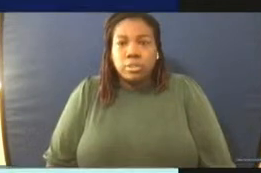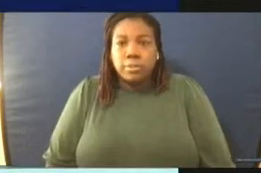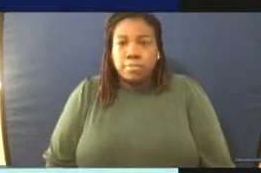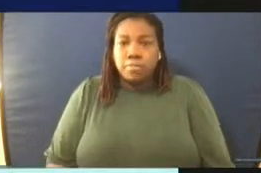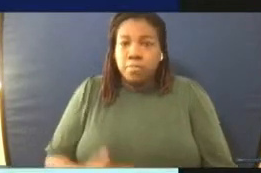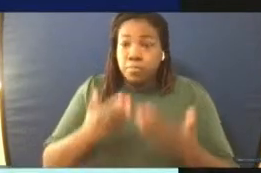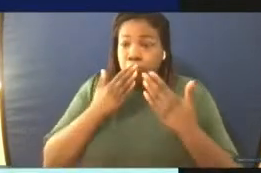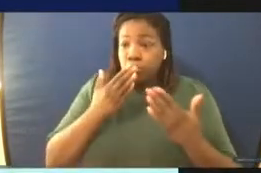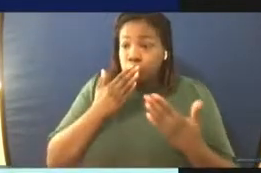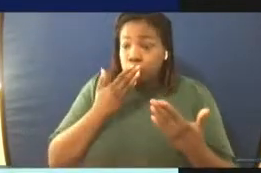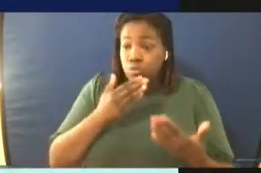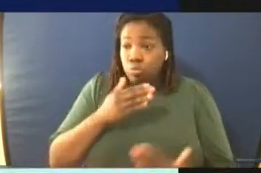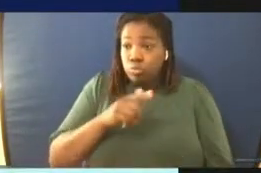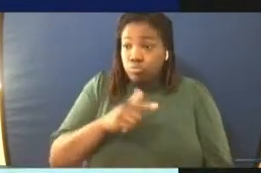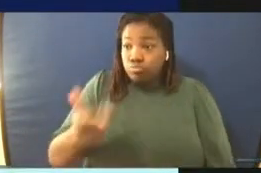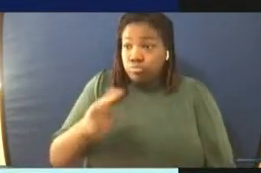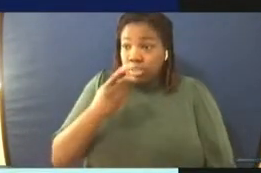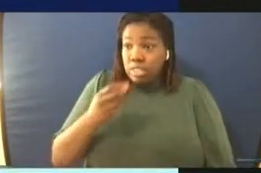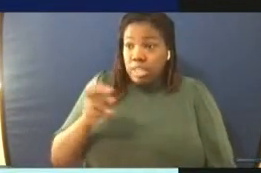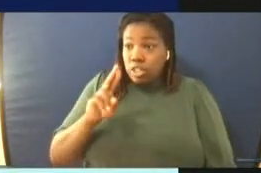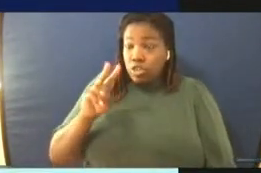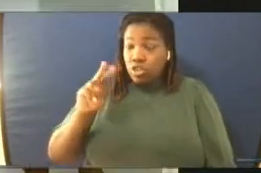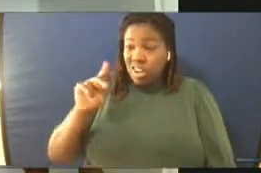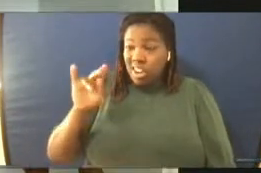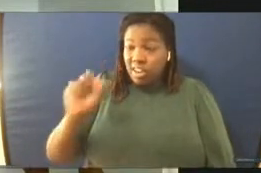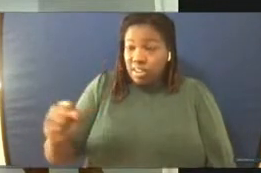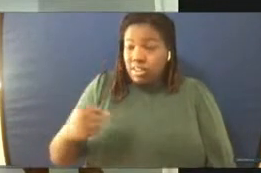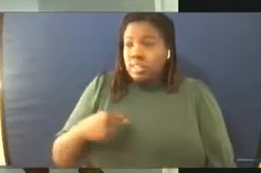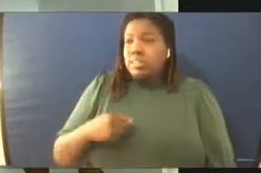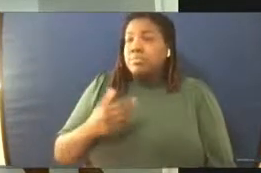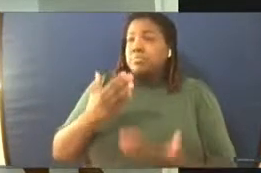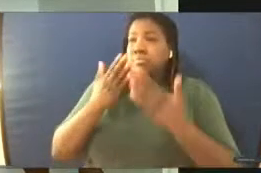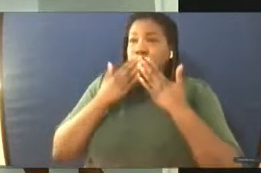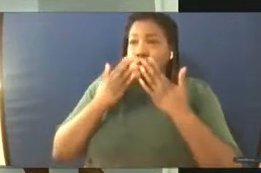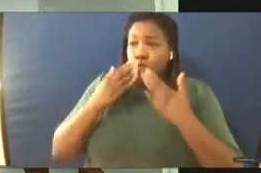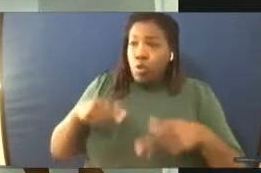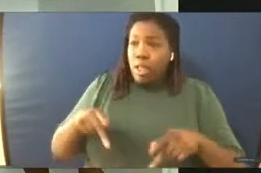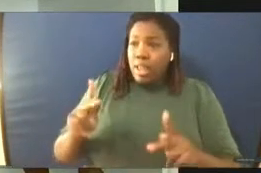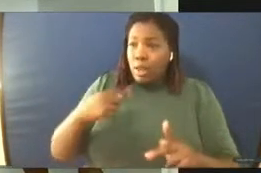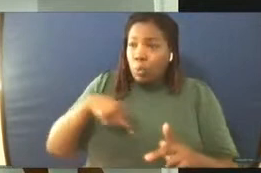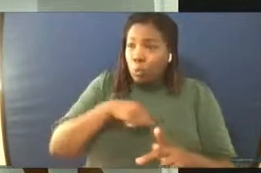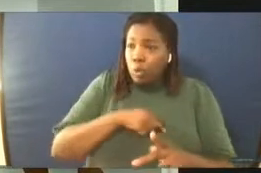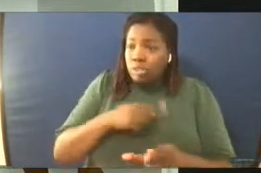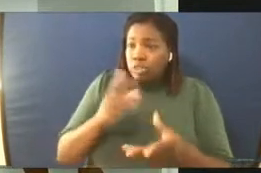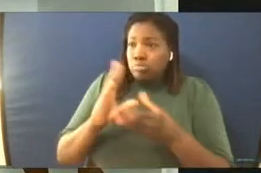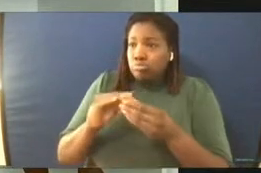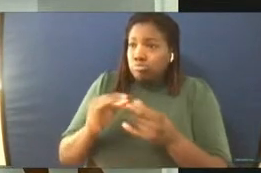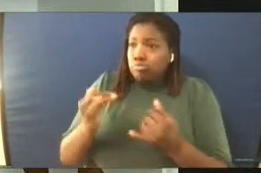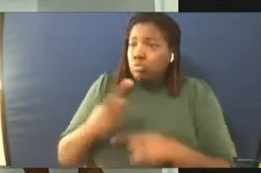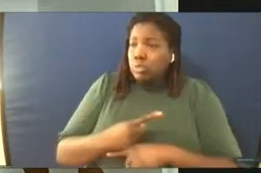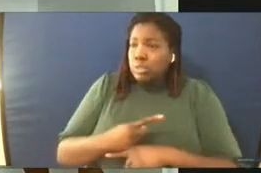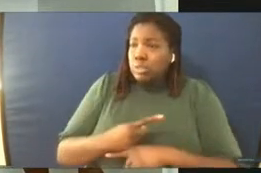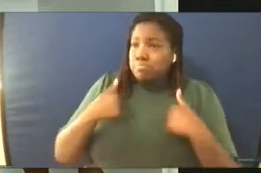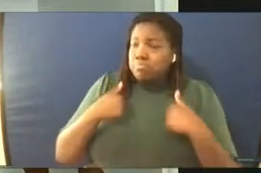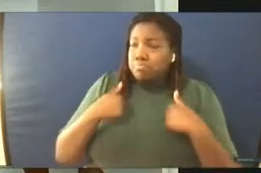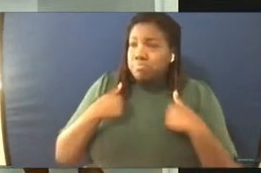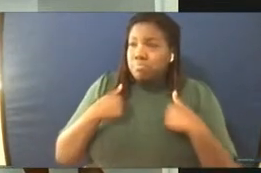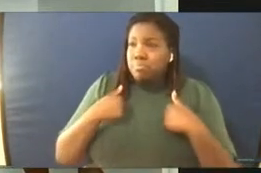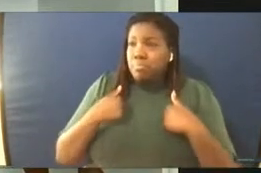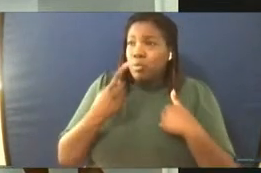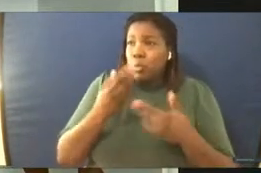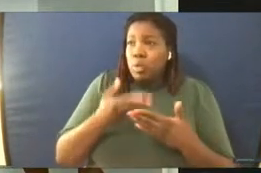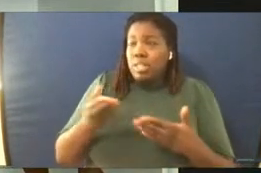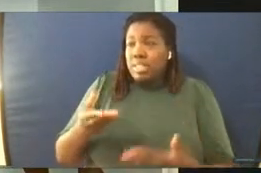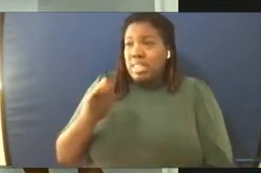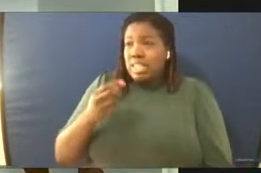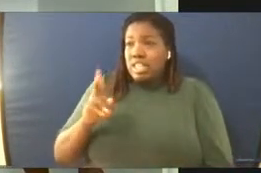Evans. Sure. What I would say, again, thank you for allowing us to come here and speak. One thing that Dr. Karnik said